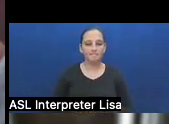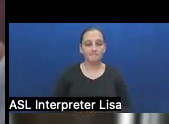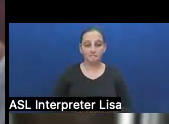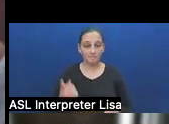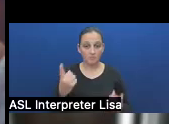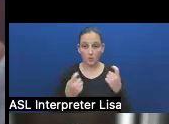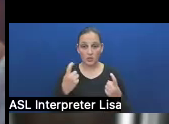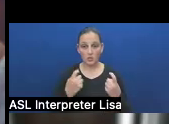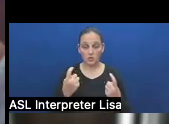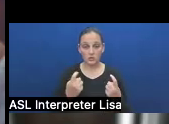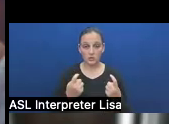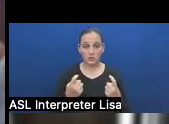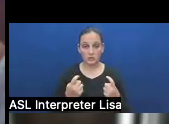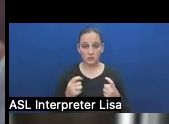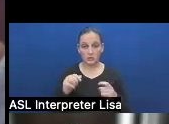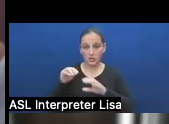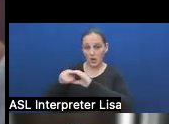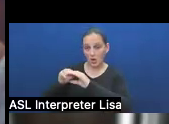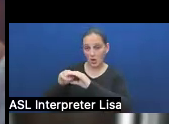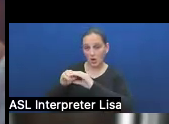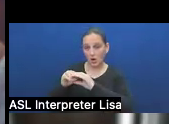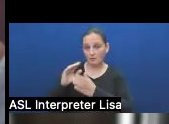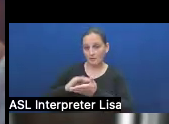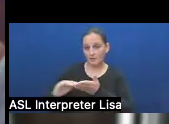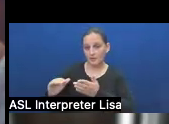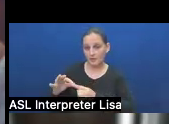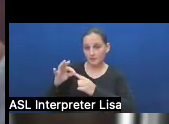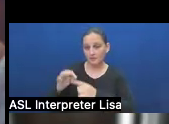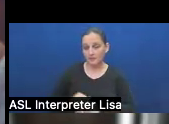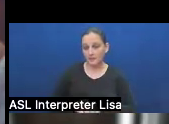Questions on the archiving exemptions?